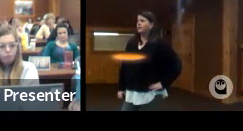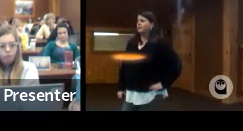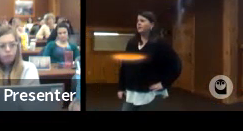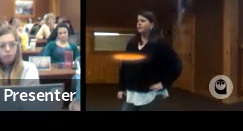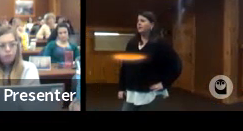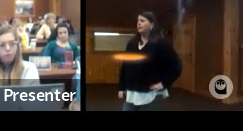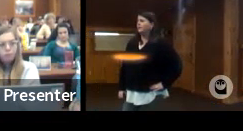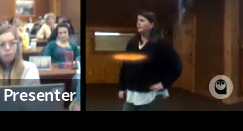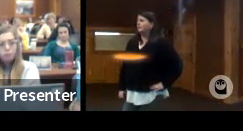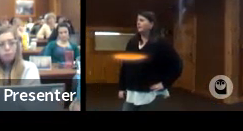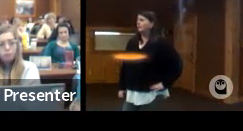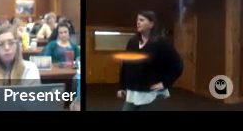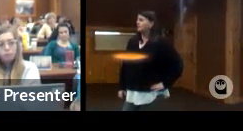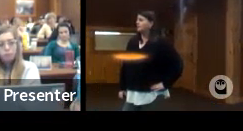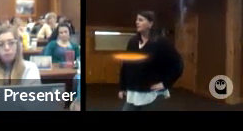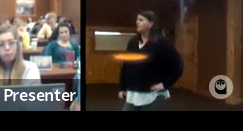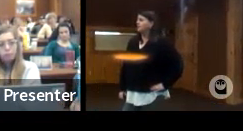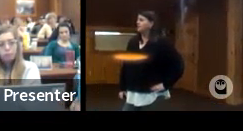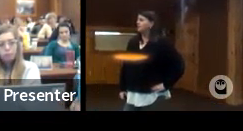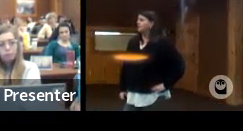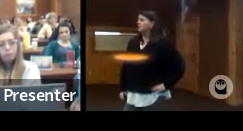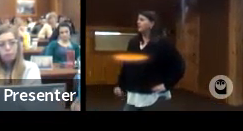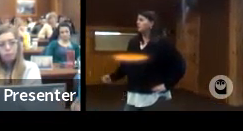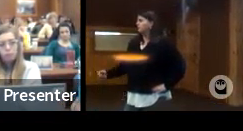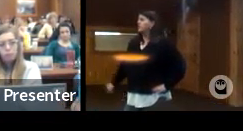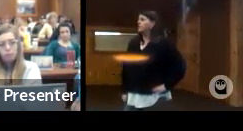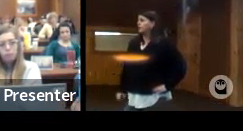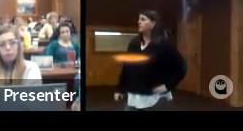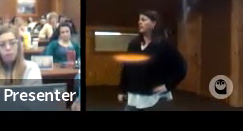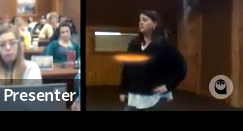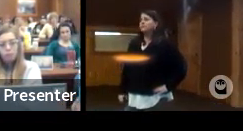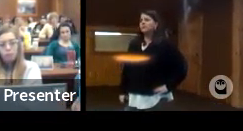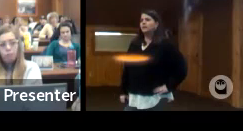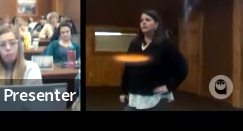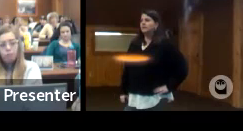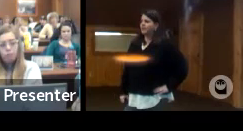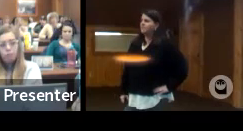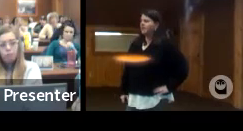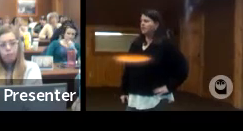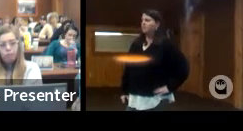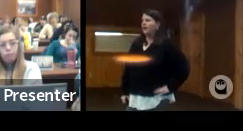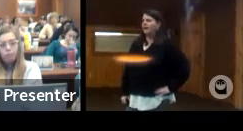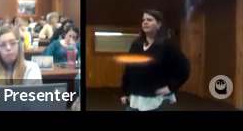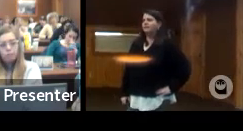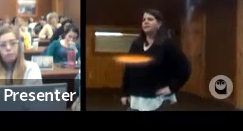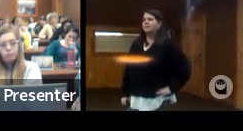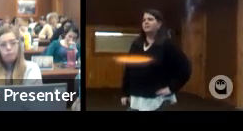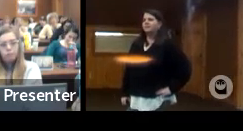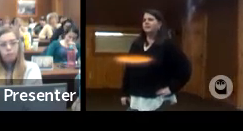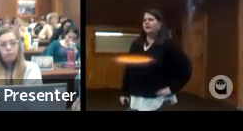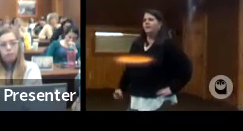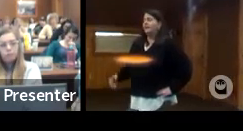know John? Or isn't it true that you know Susie? And of course you're saying yes. Well, doesn't that make you